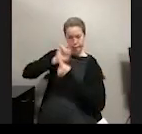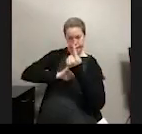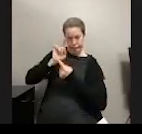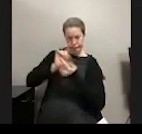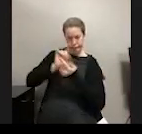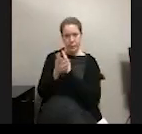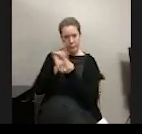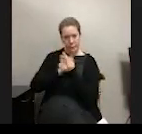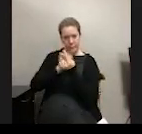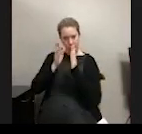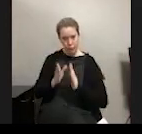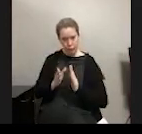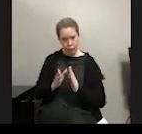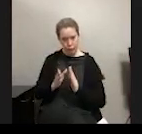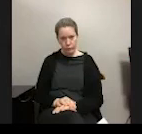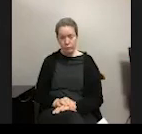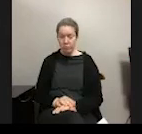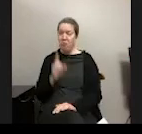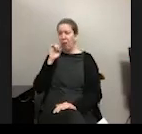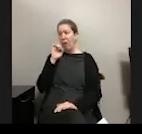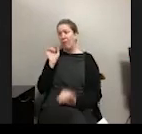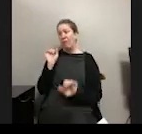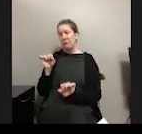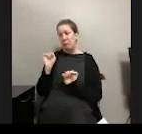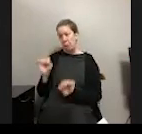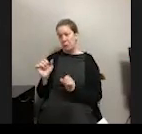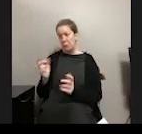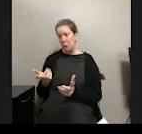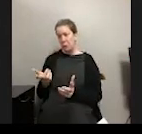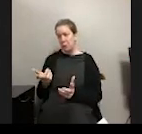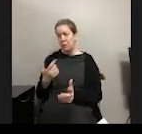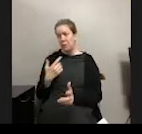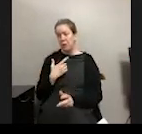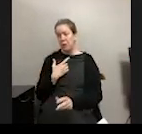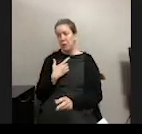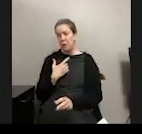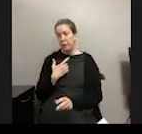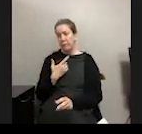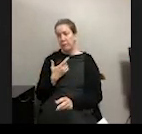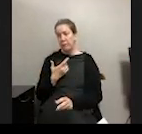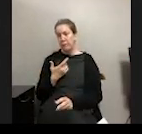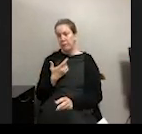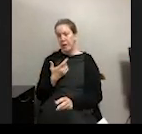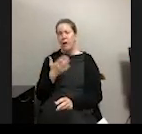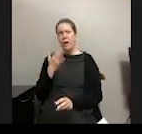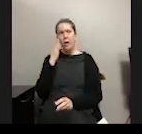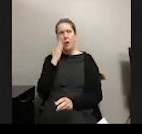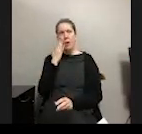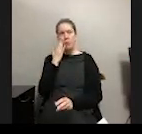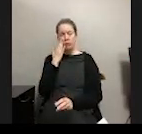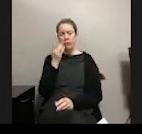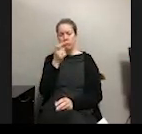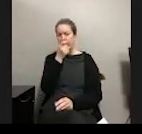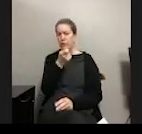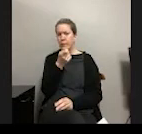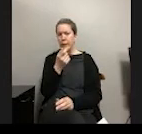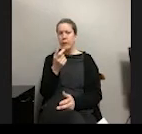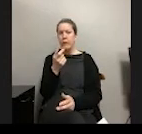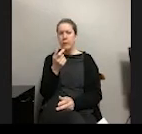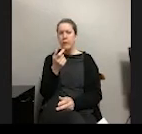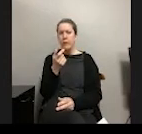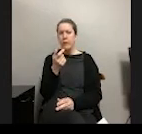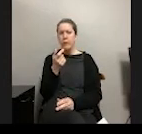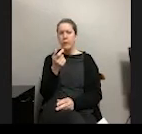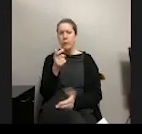I think that's a possibility. We do have. I know that actually it's interesting through the through